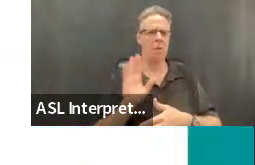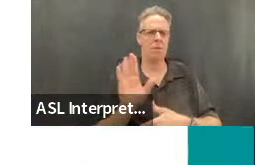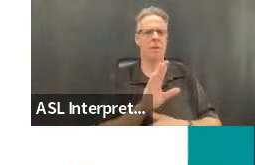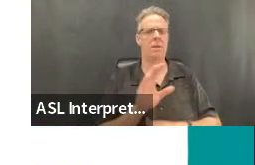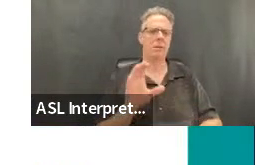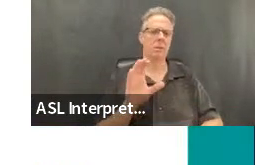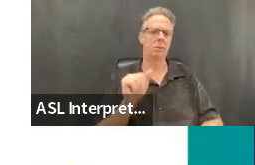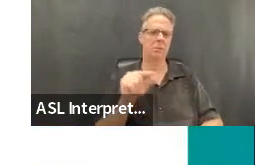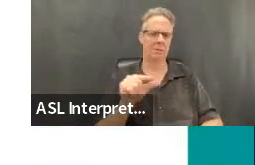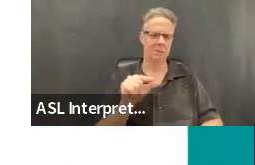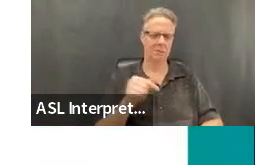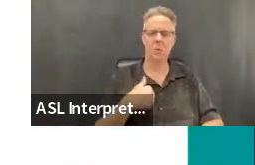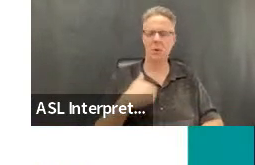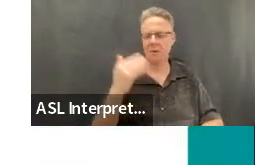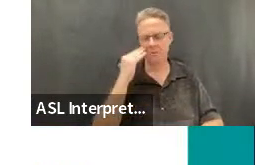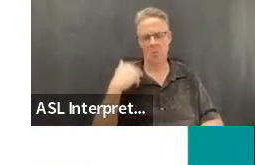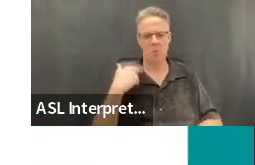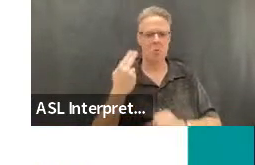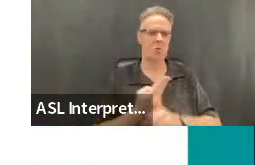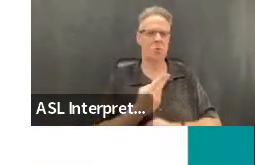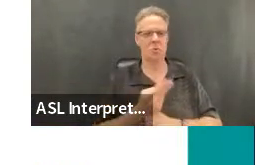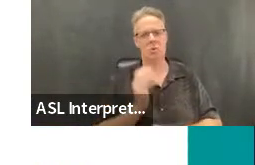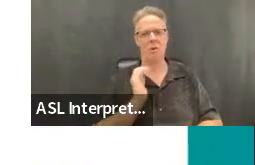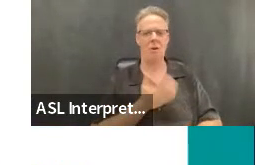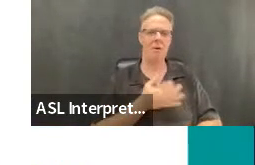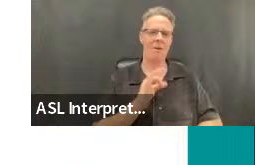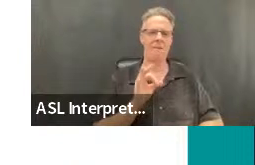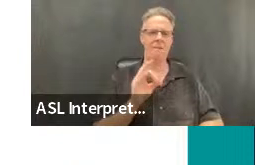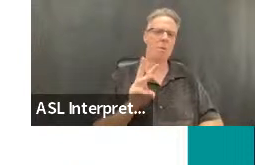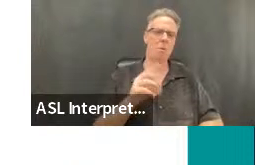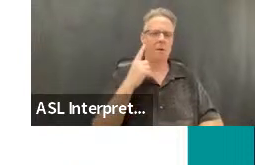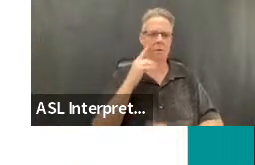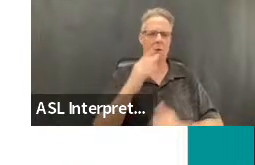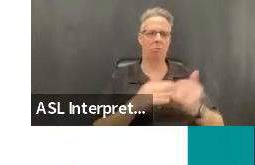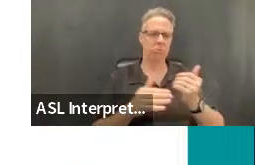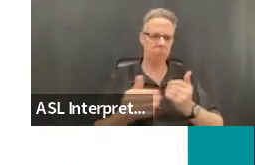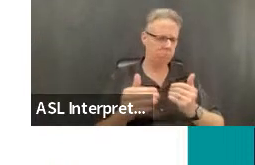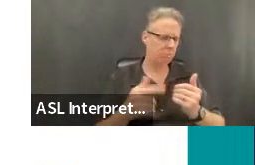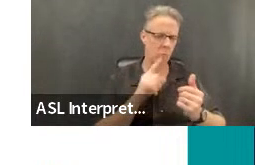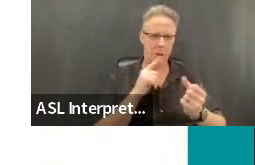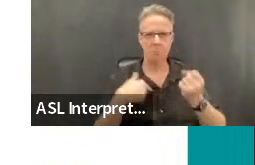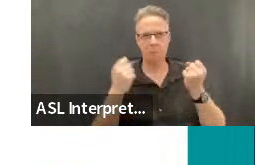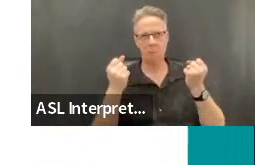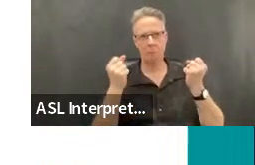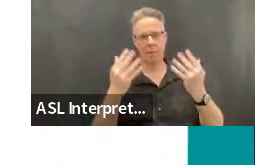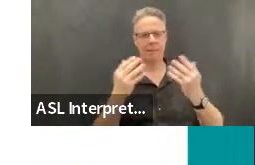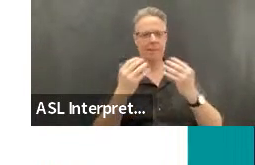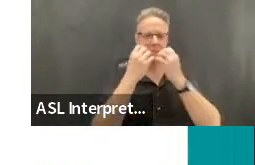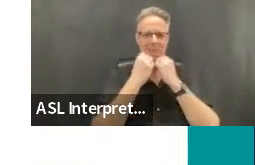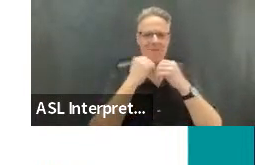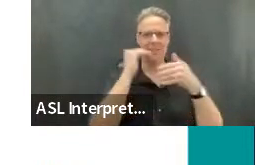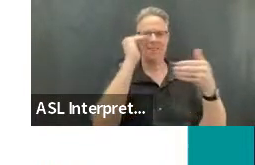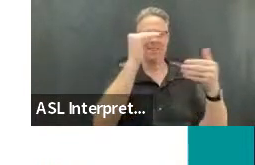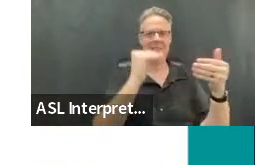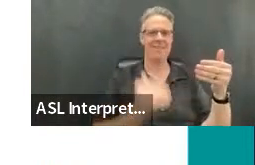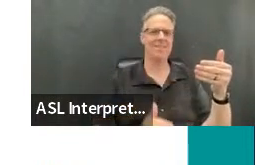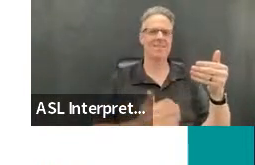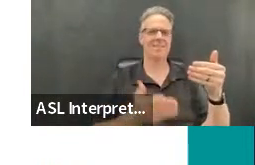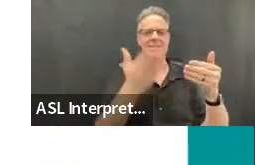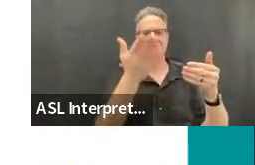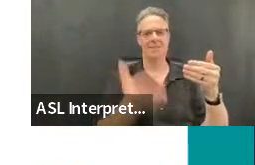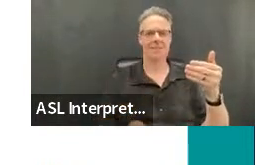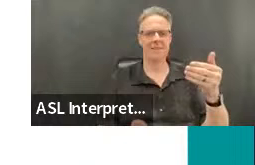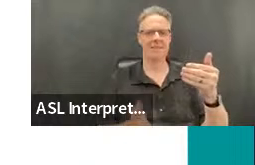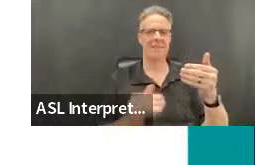familiar with. We are using this as kind of our framework as we move forward. There are many values listed on this,